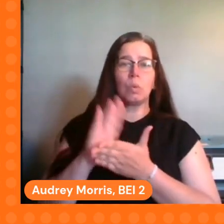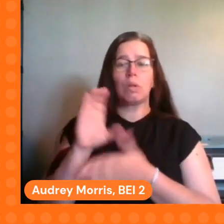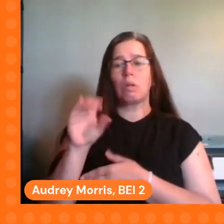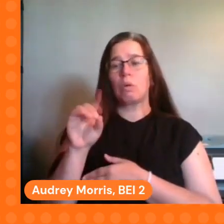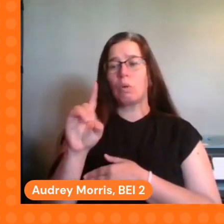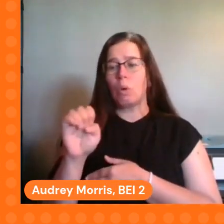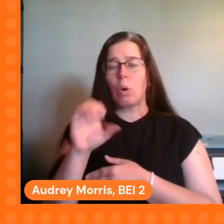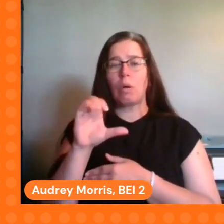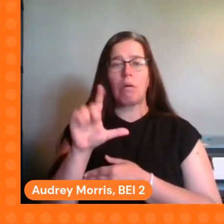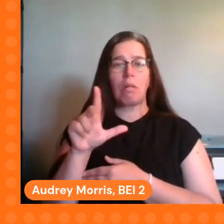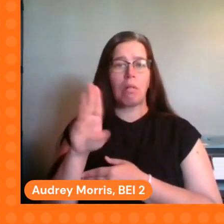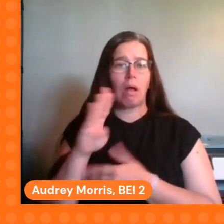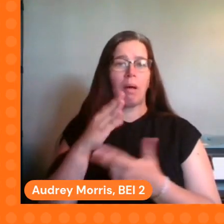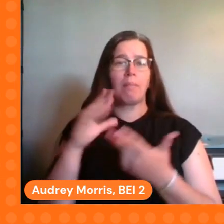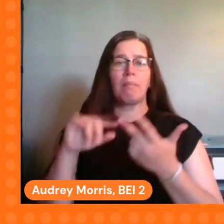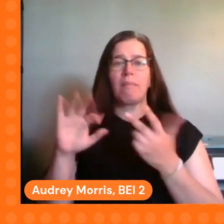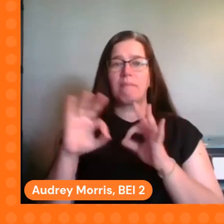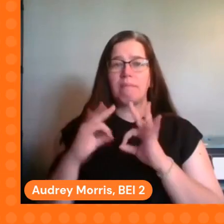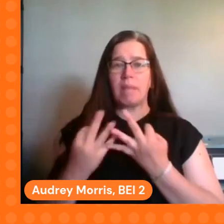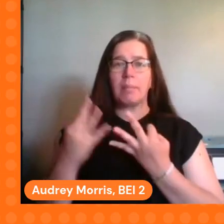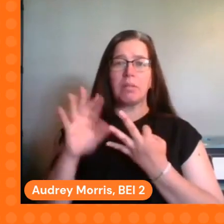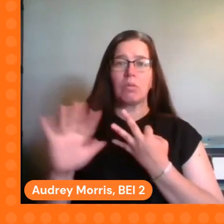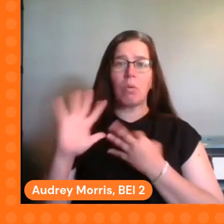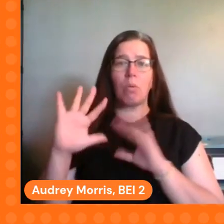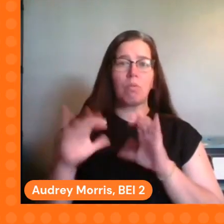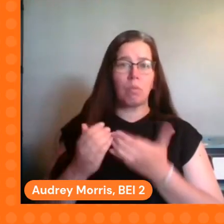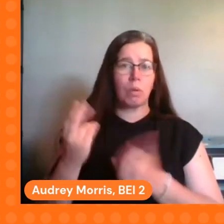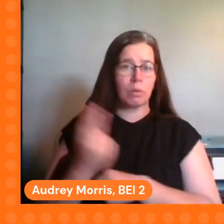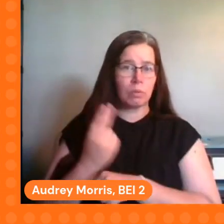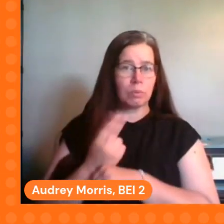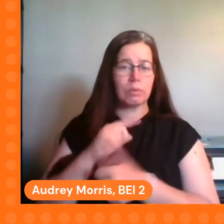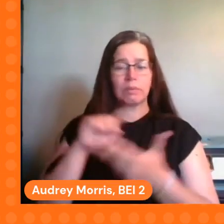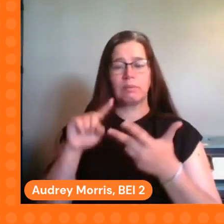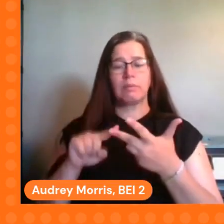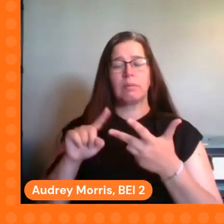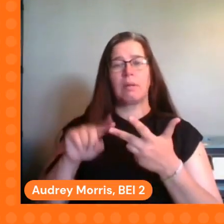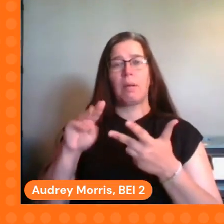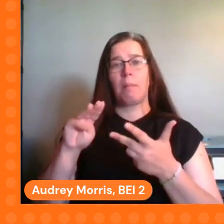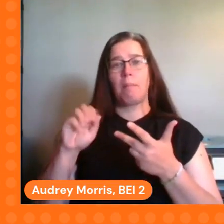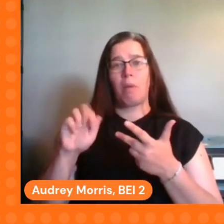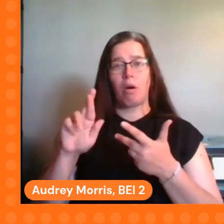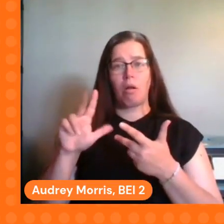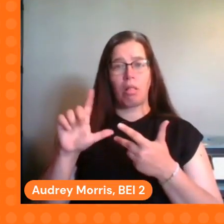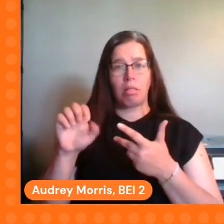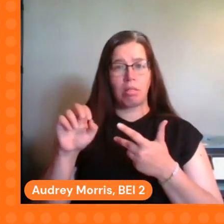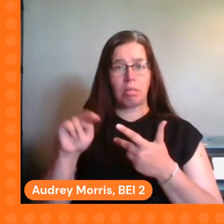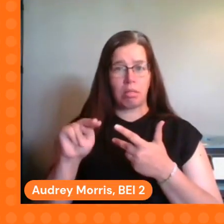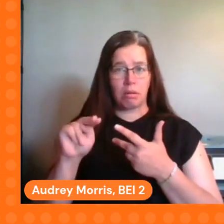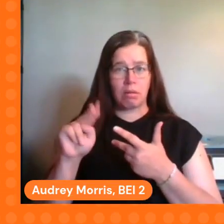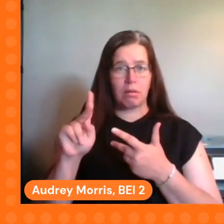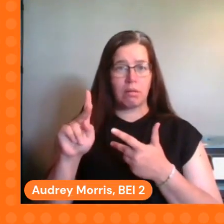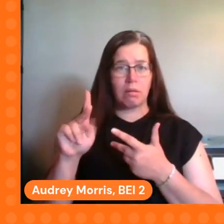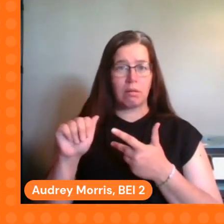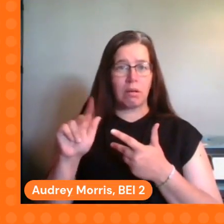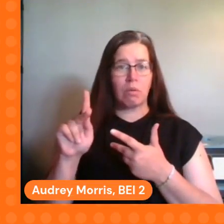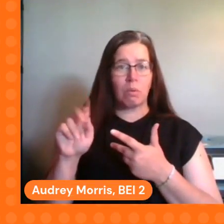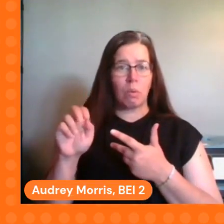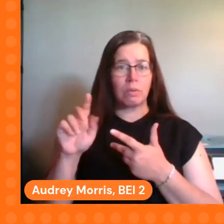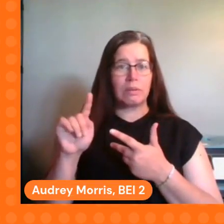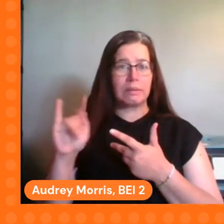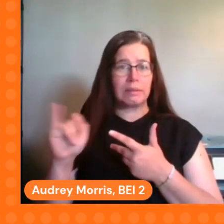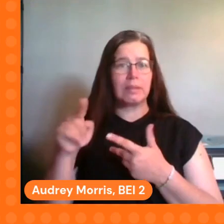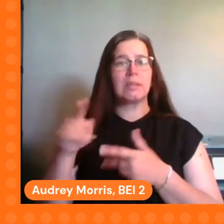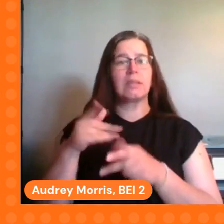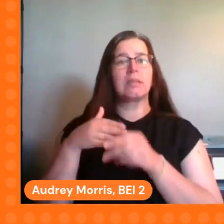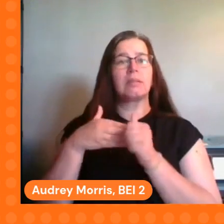and families around the world. And then finally, we have Marlon Kakoti, and he's the programs manager at the Jenga